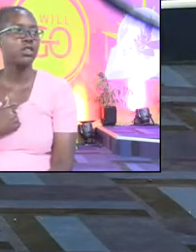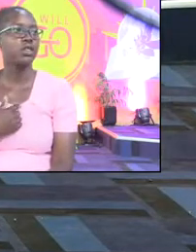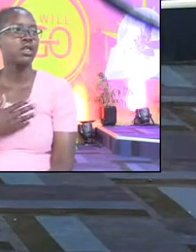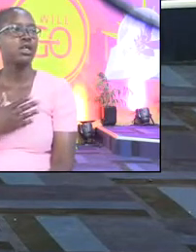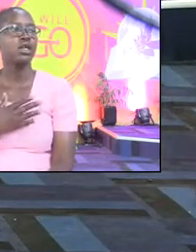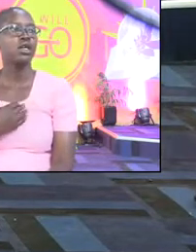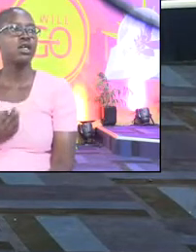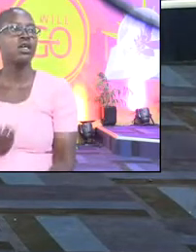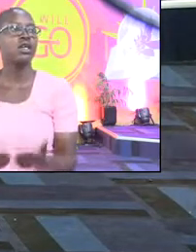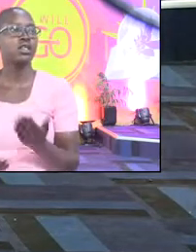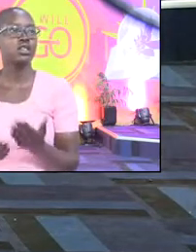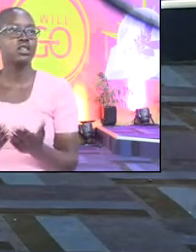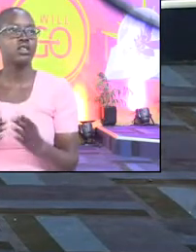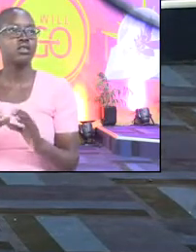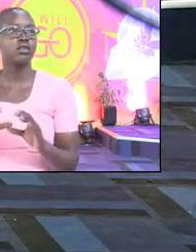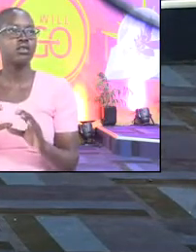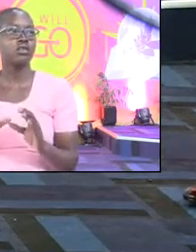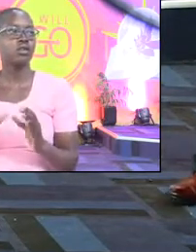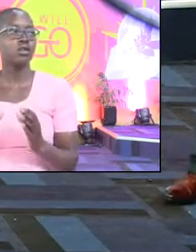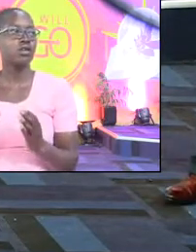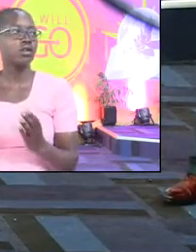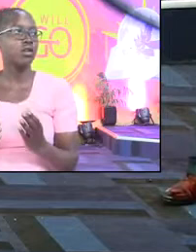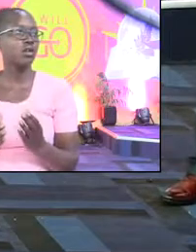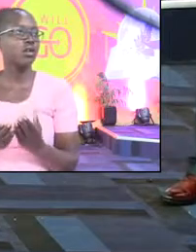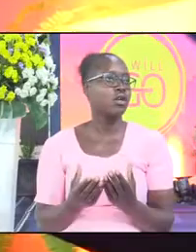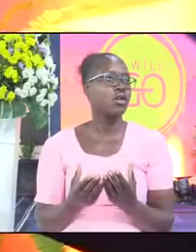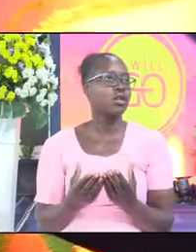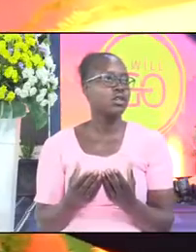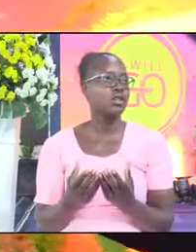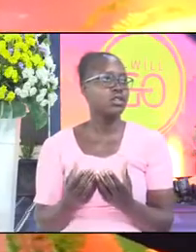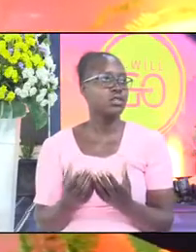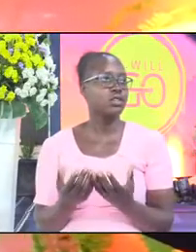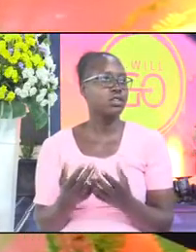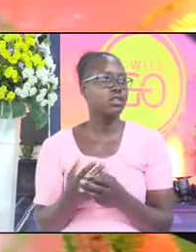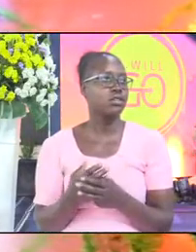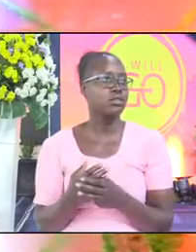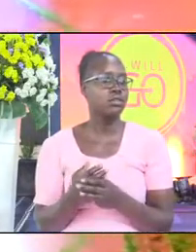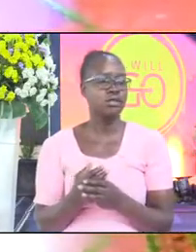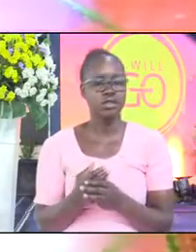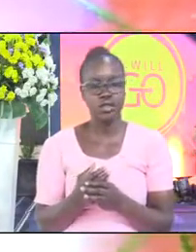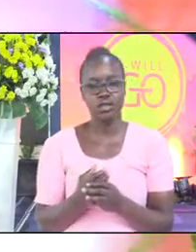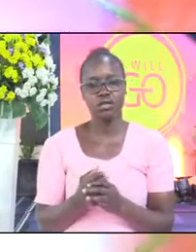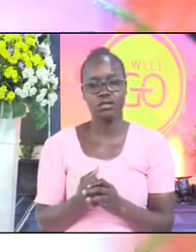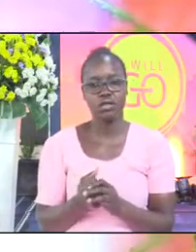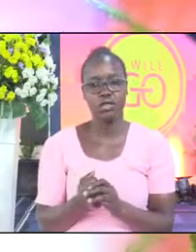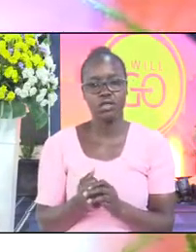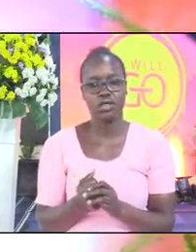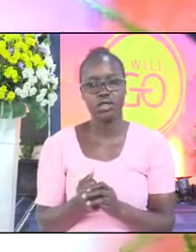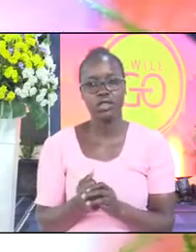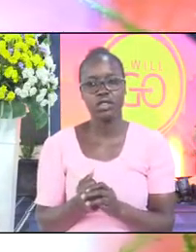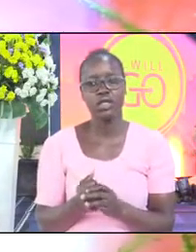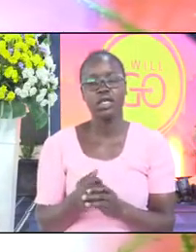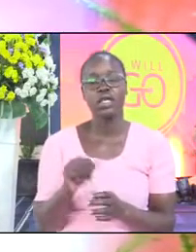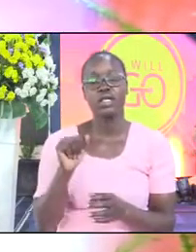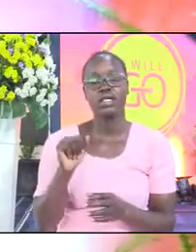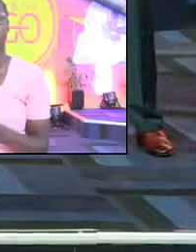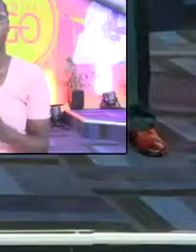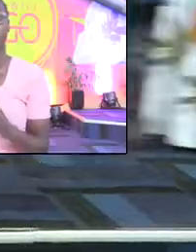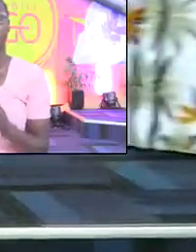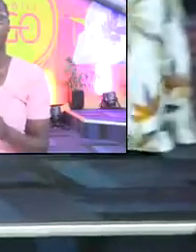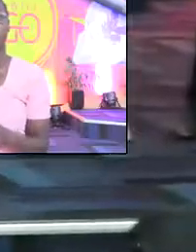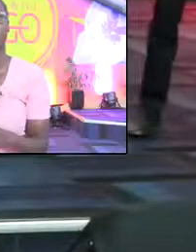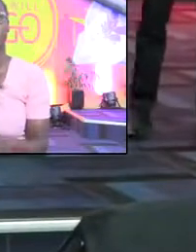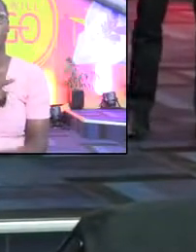all men will forsake thee. And though all men may forsake